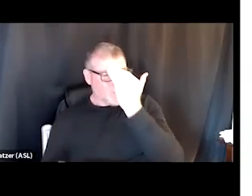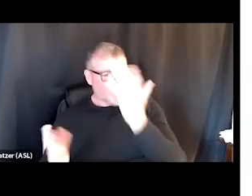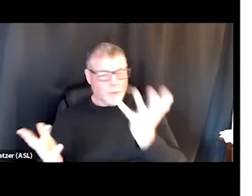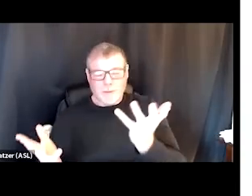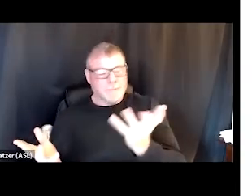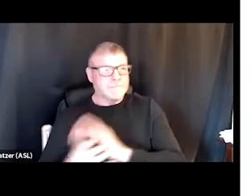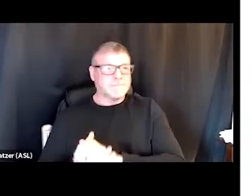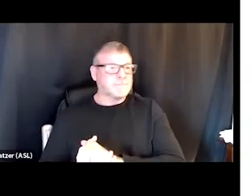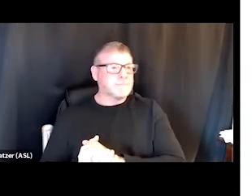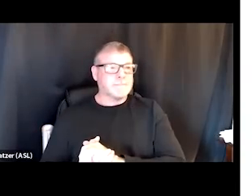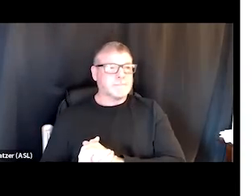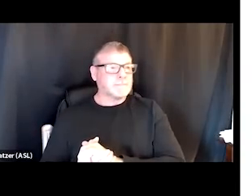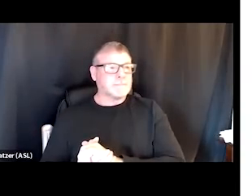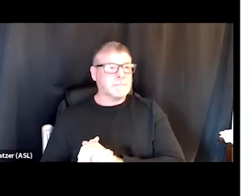sense.